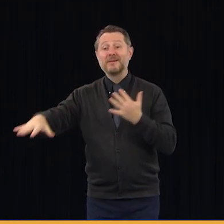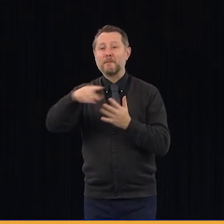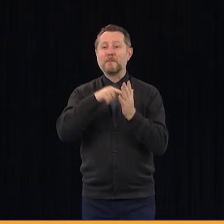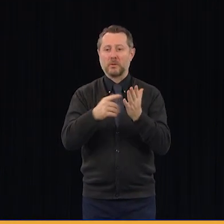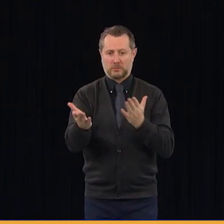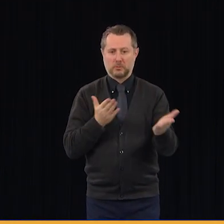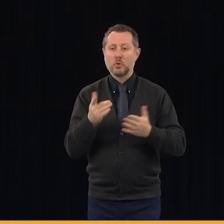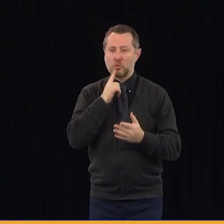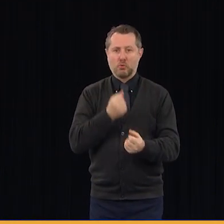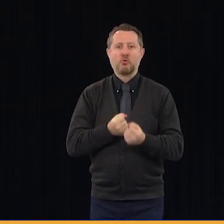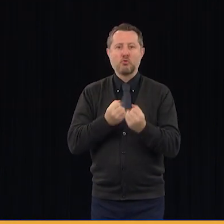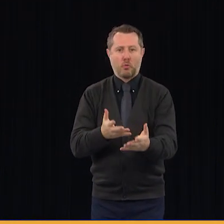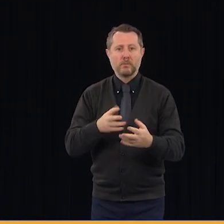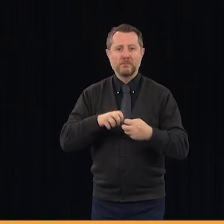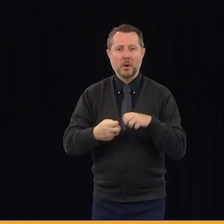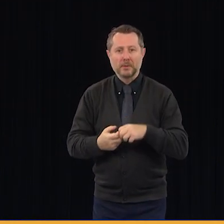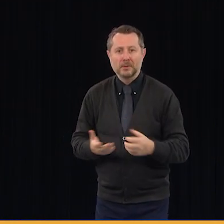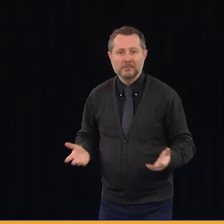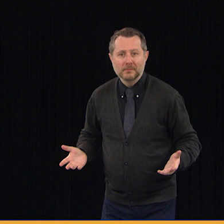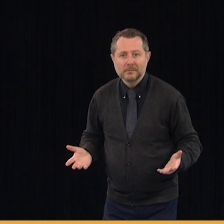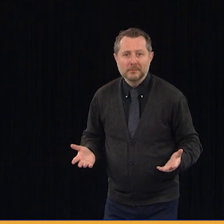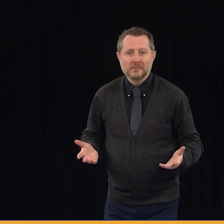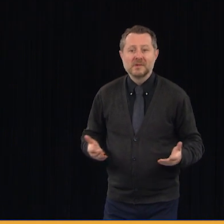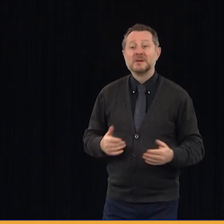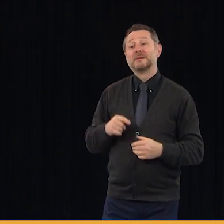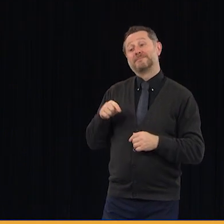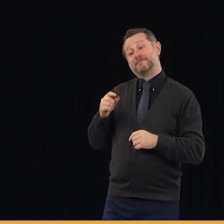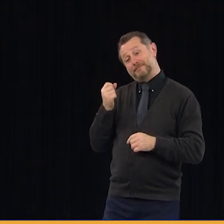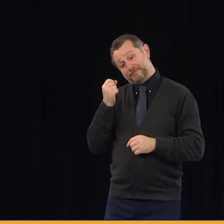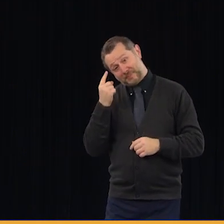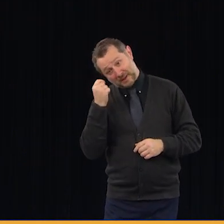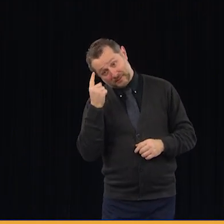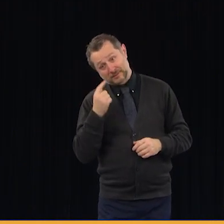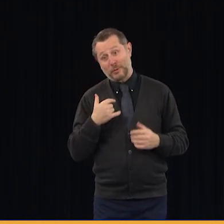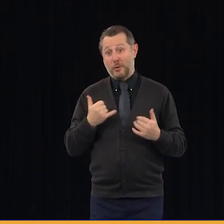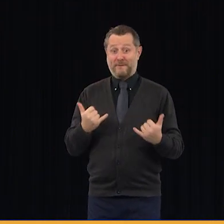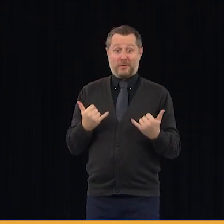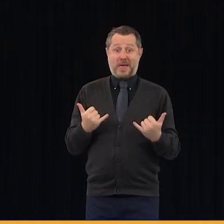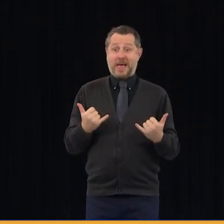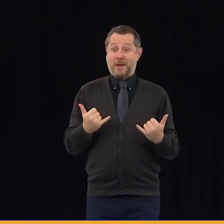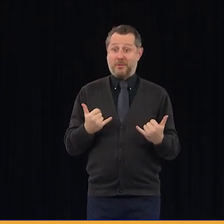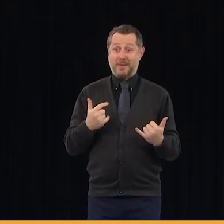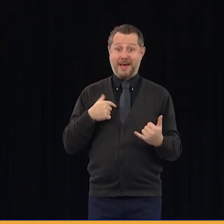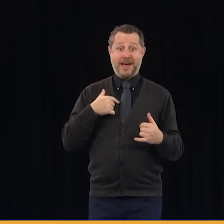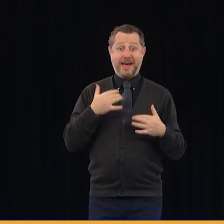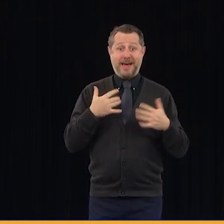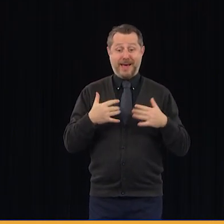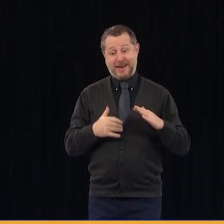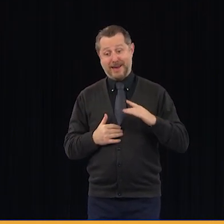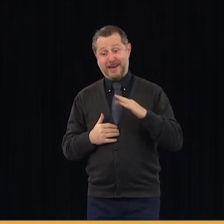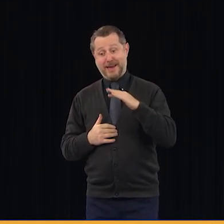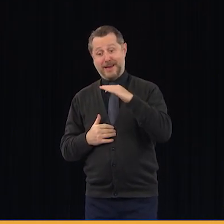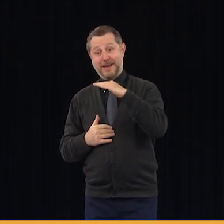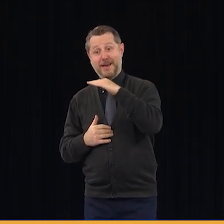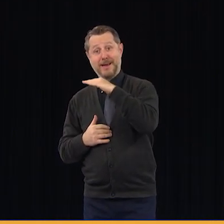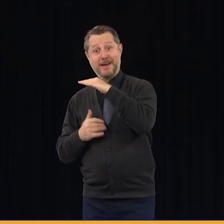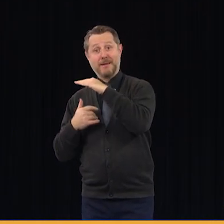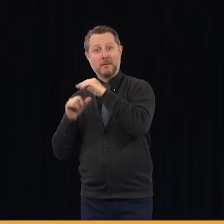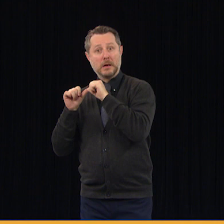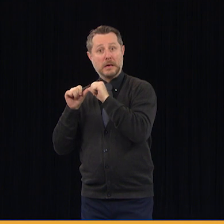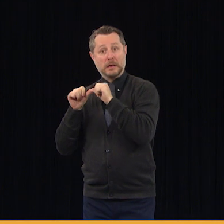Luckily, the current trend, if it continues, and if we continue the flattening of the curve, we're at